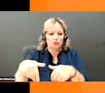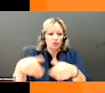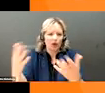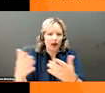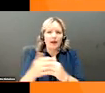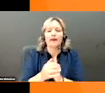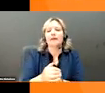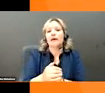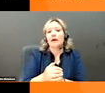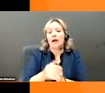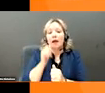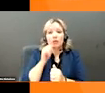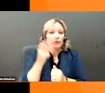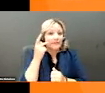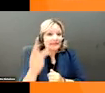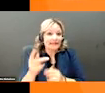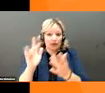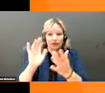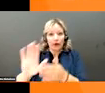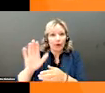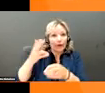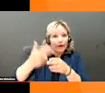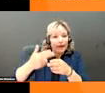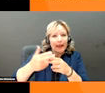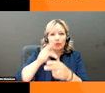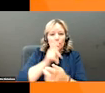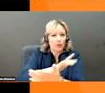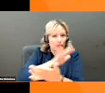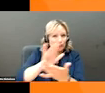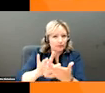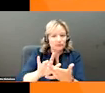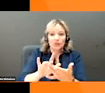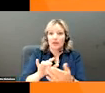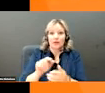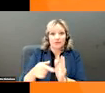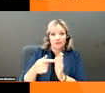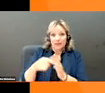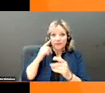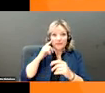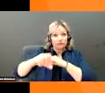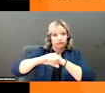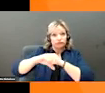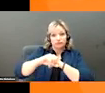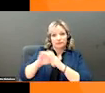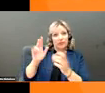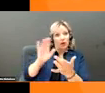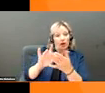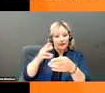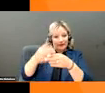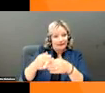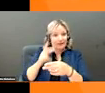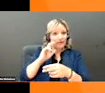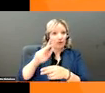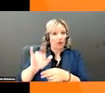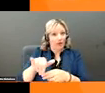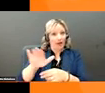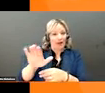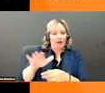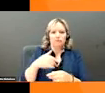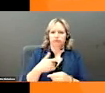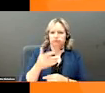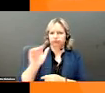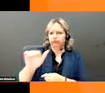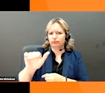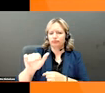name, and I found some good success in just talking to the contact person just to make sure we're on track. They want to help you